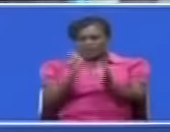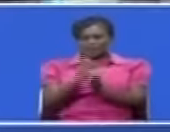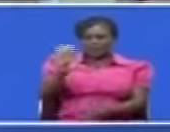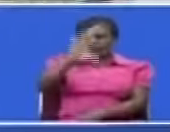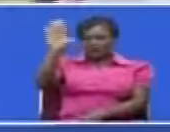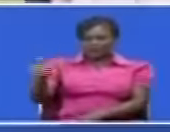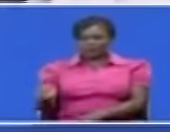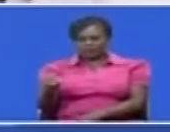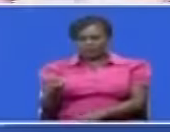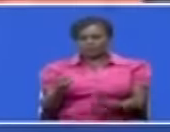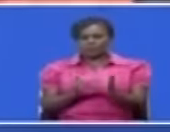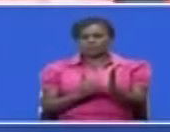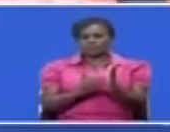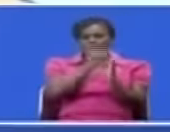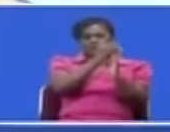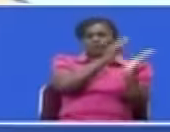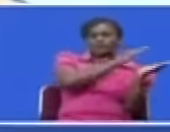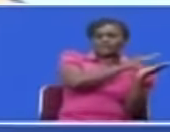African Development Bank.